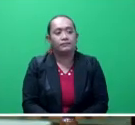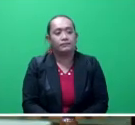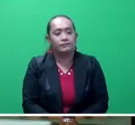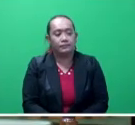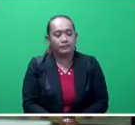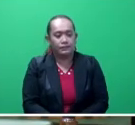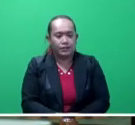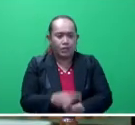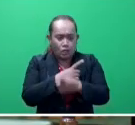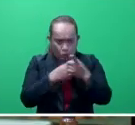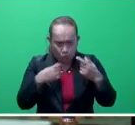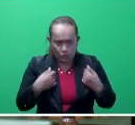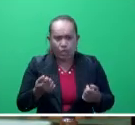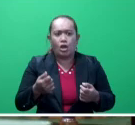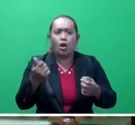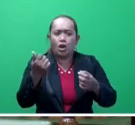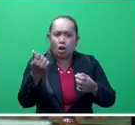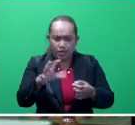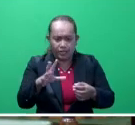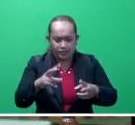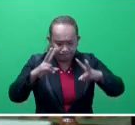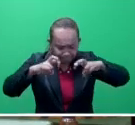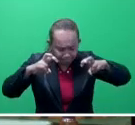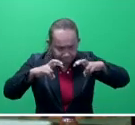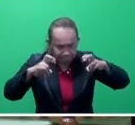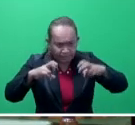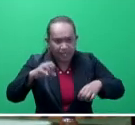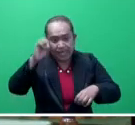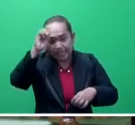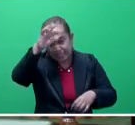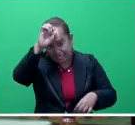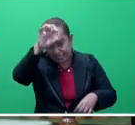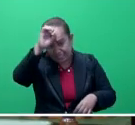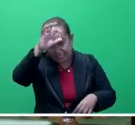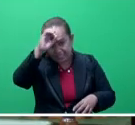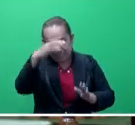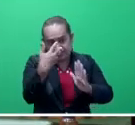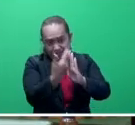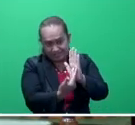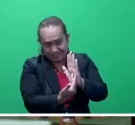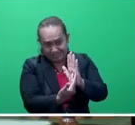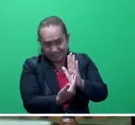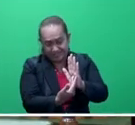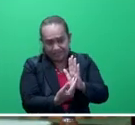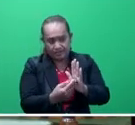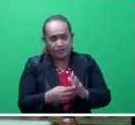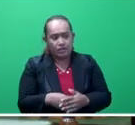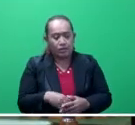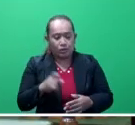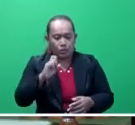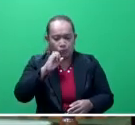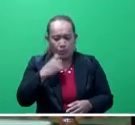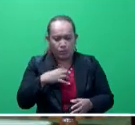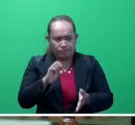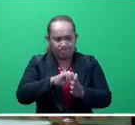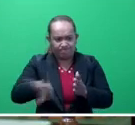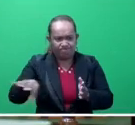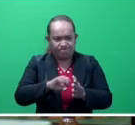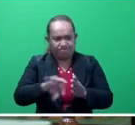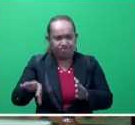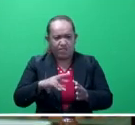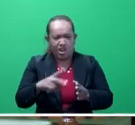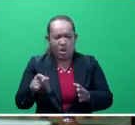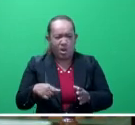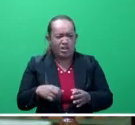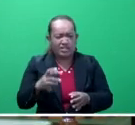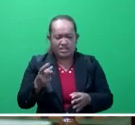have reviewed the current taxi operations framework and will be rolling out a new system to increase efficiency. We'll be removing municipal taxi bases and stands and